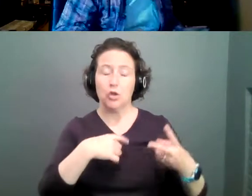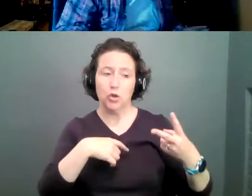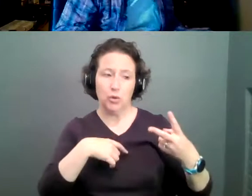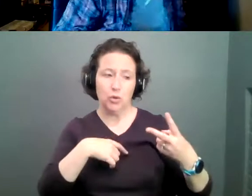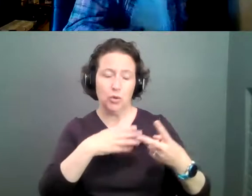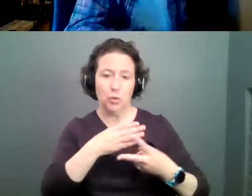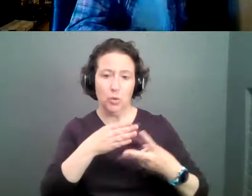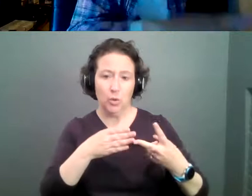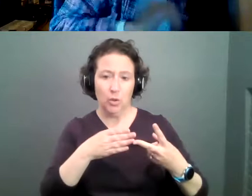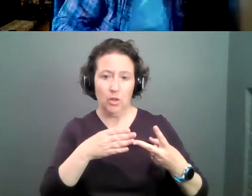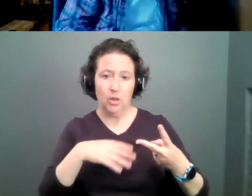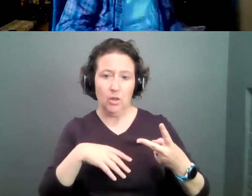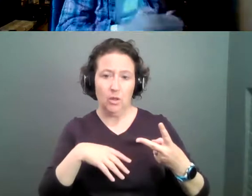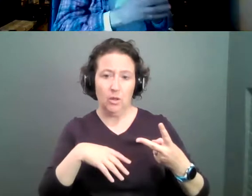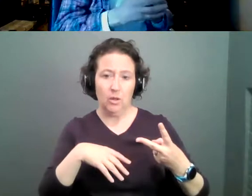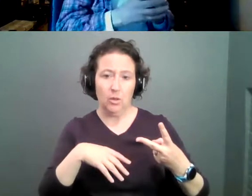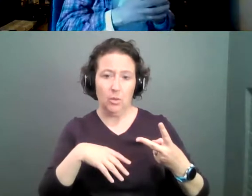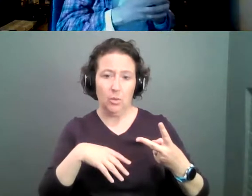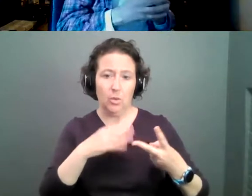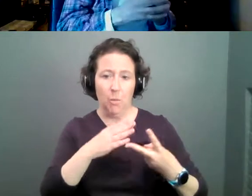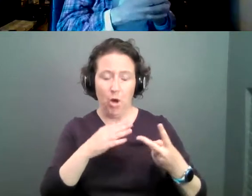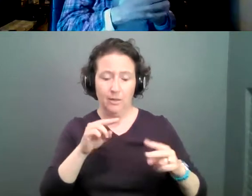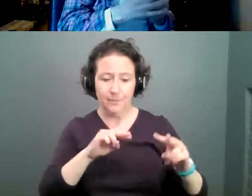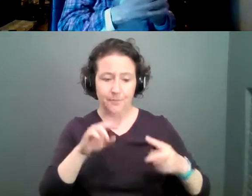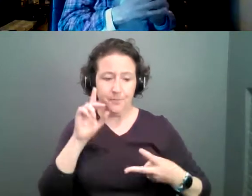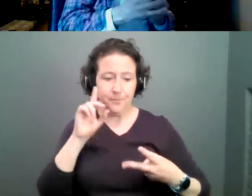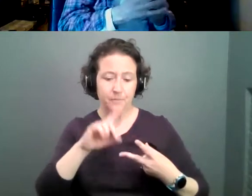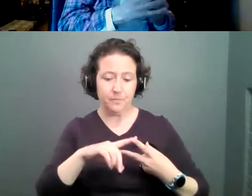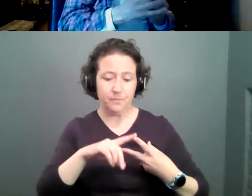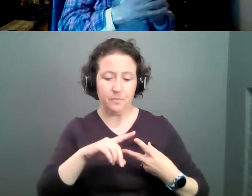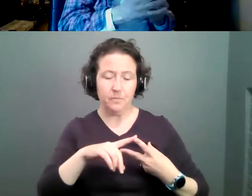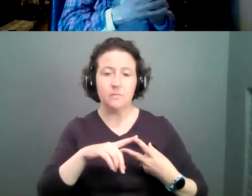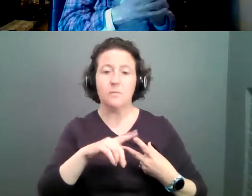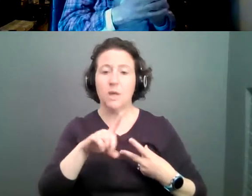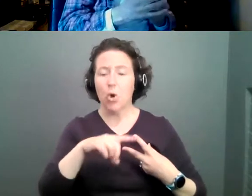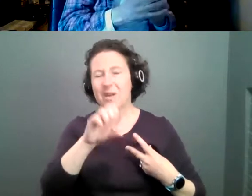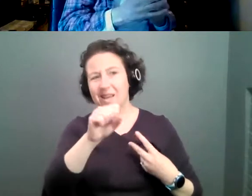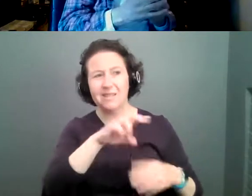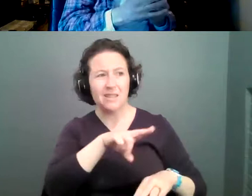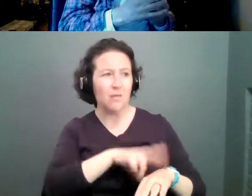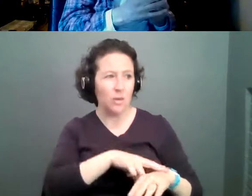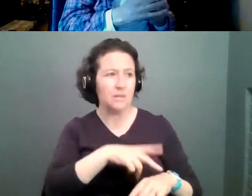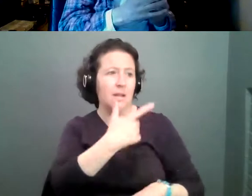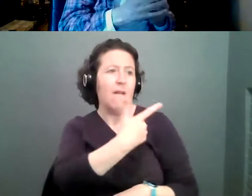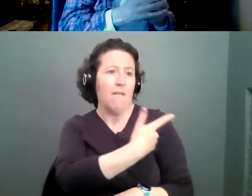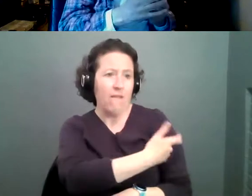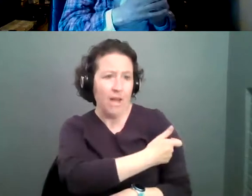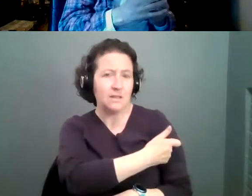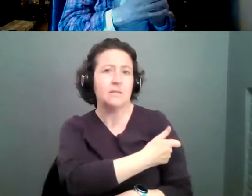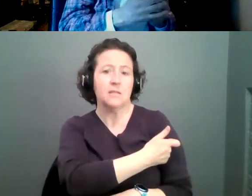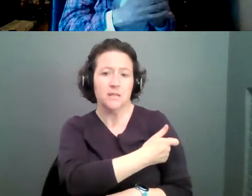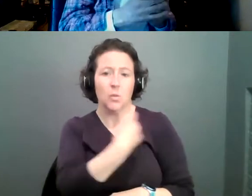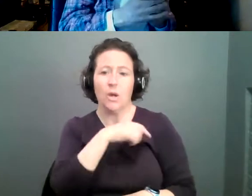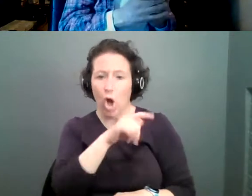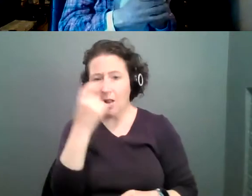or in two ways or two aspects of looking at this. One regard is that, yes, of course, vaccines, we all